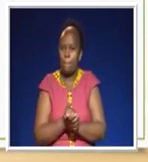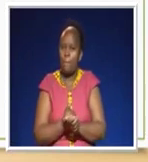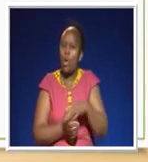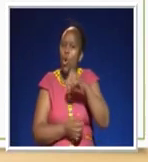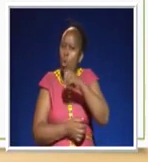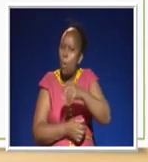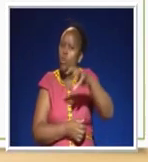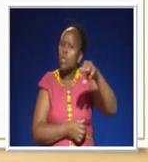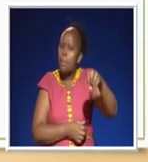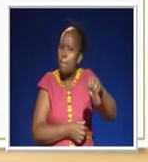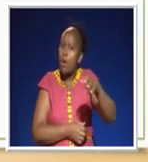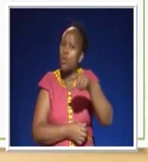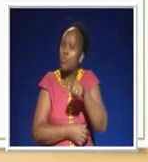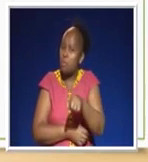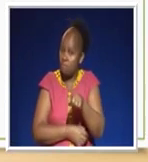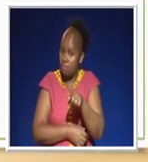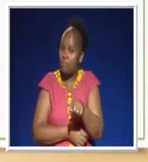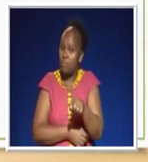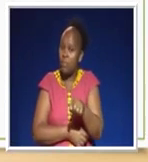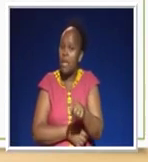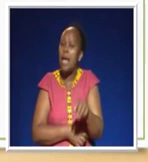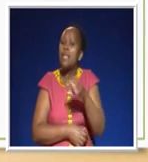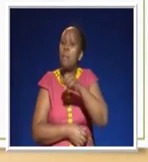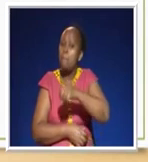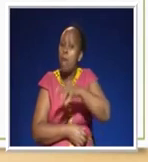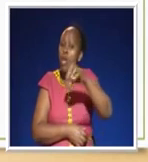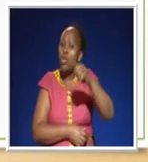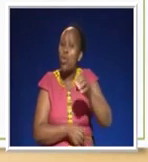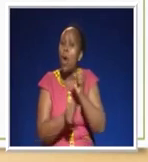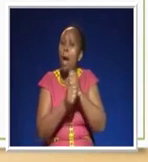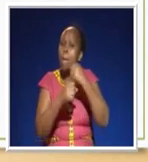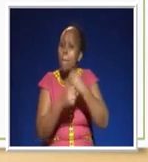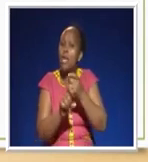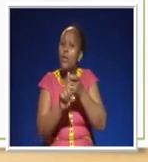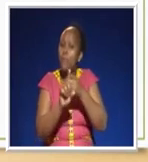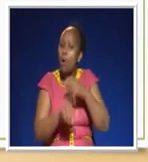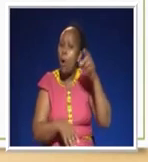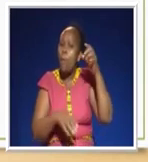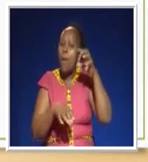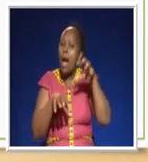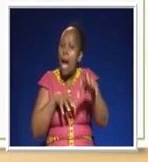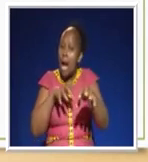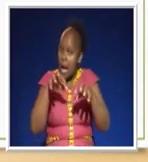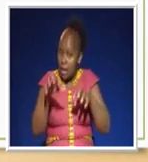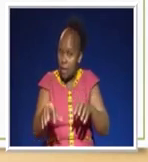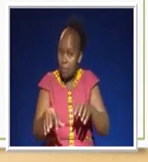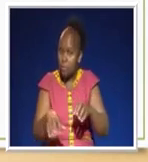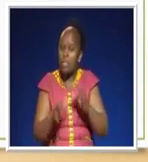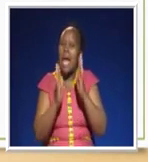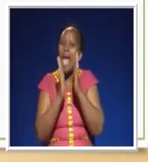Compost manure is manure made from animal and